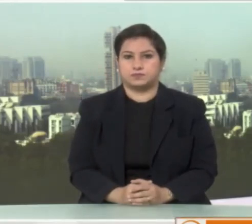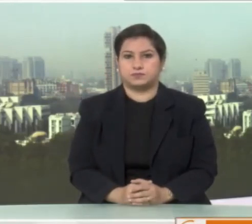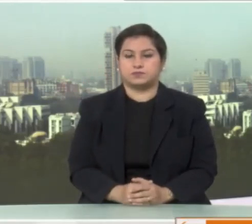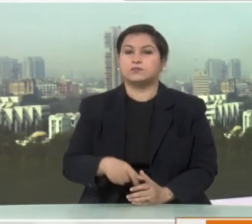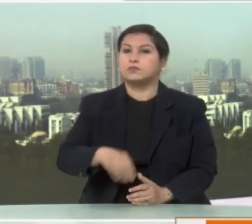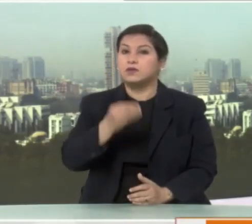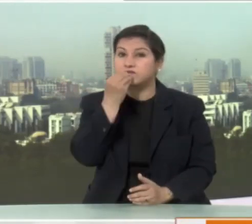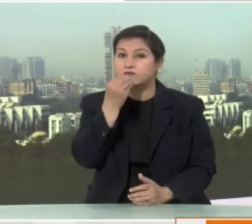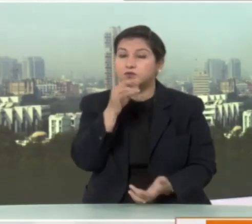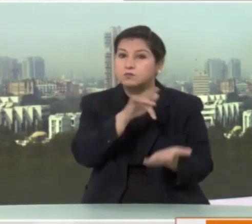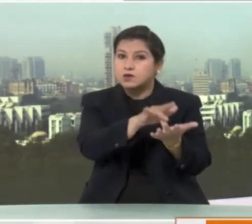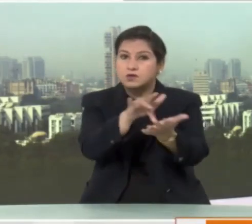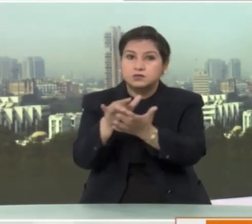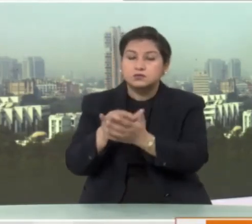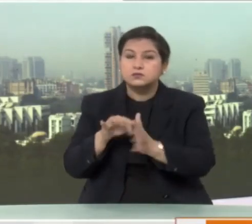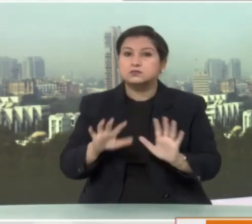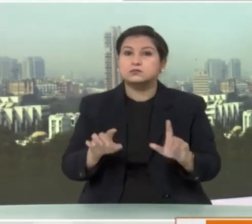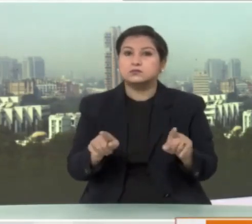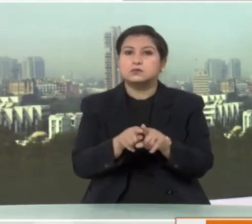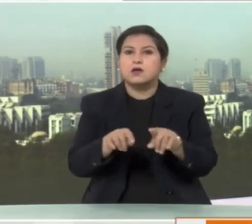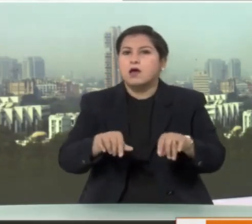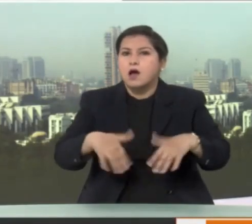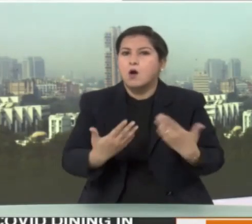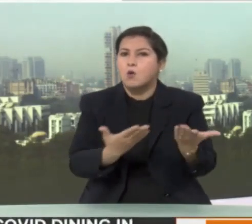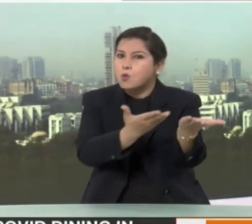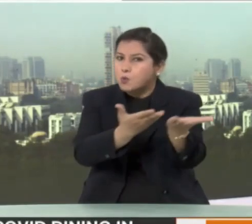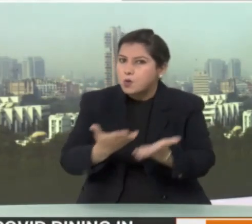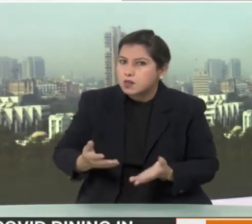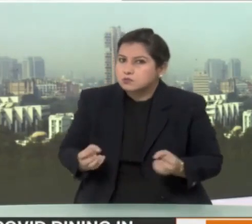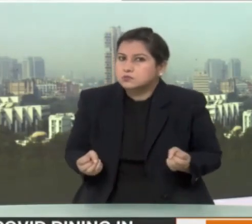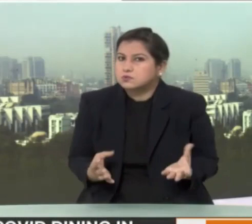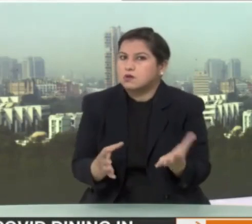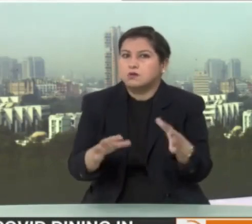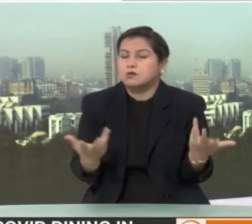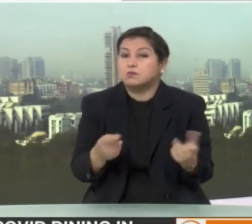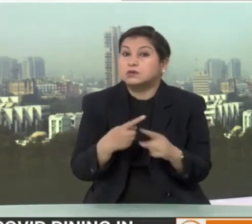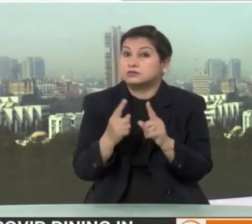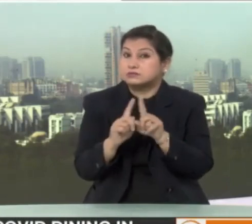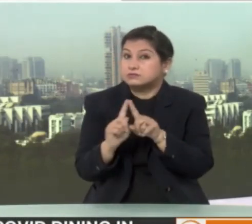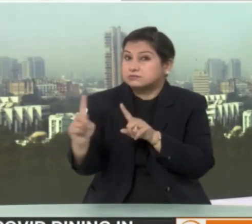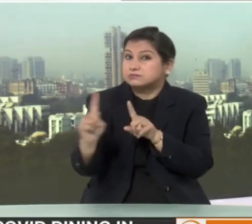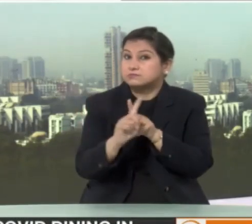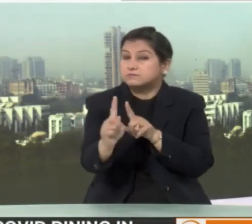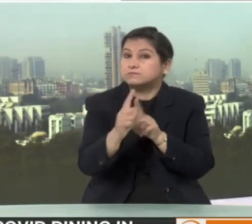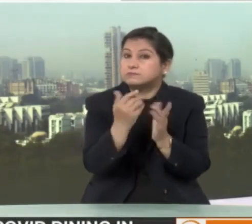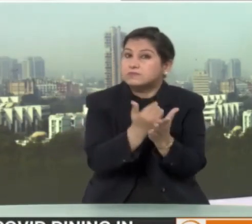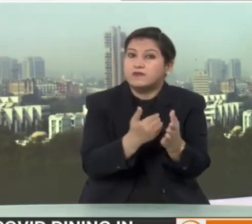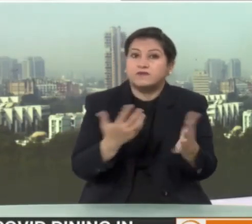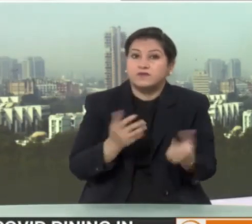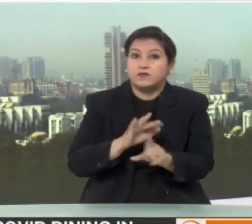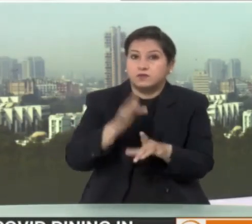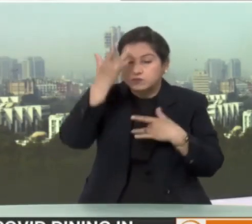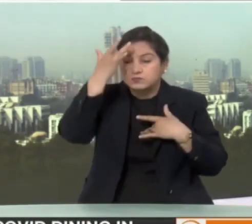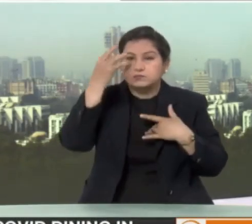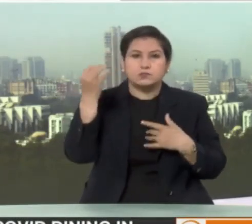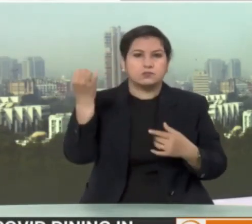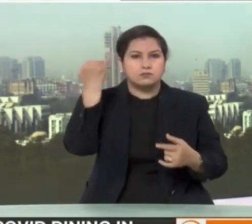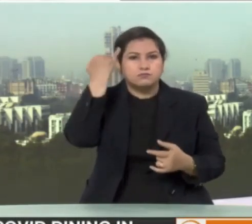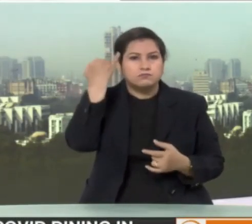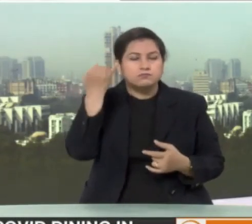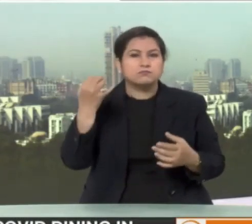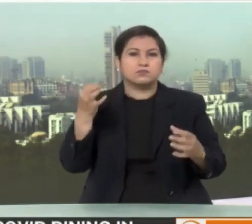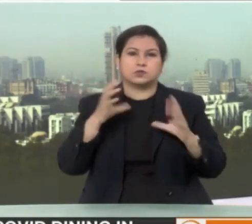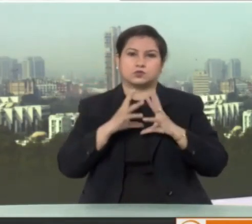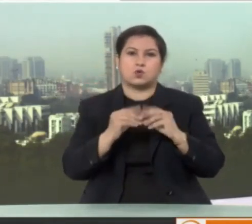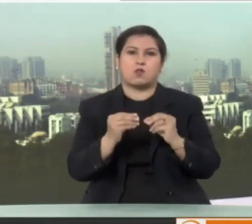For restaurateurs worrying how they can welcome back customers but keep them safe from COVID-19, a French designer has a